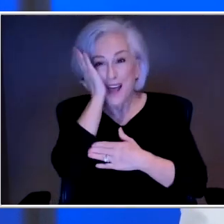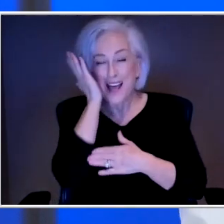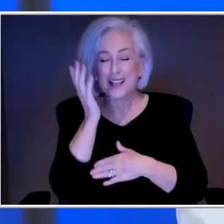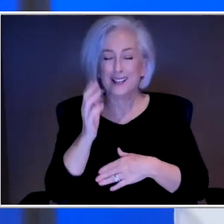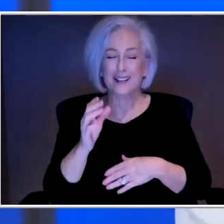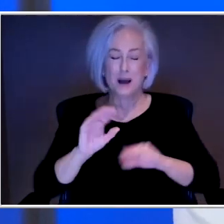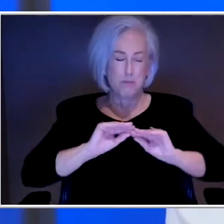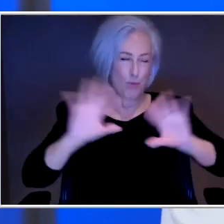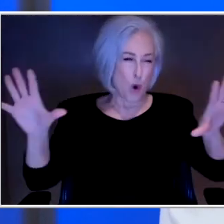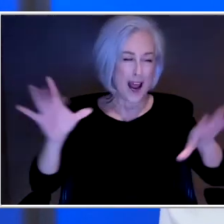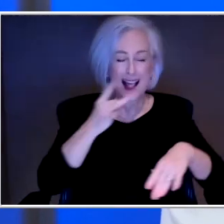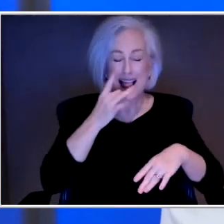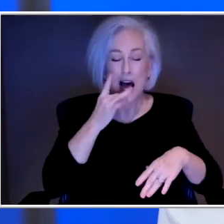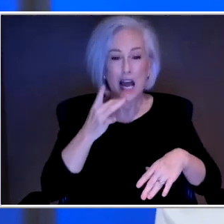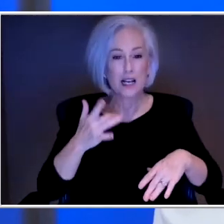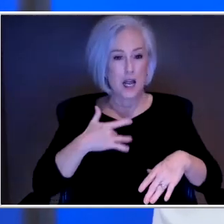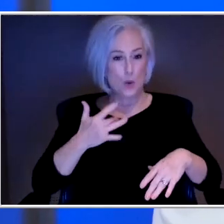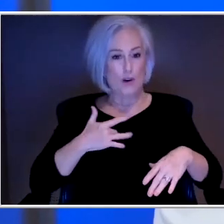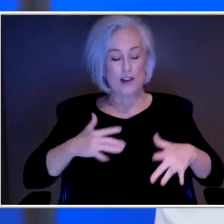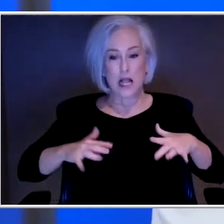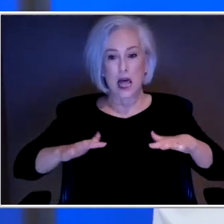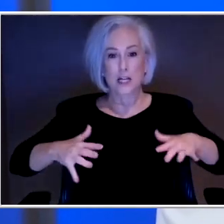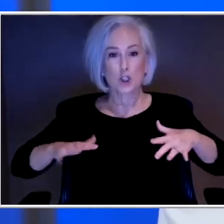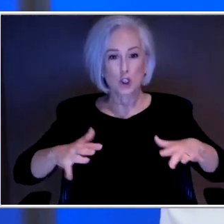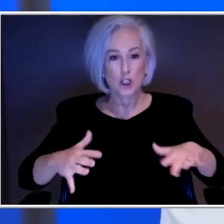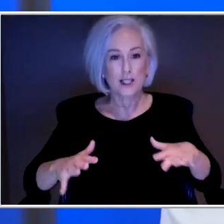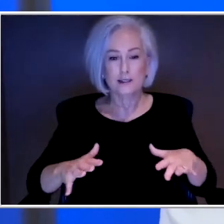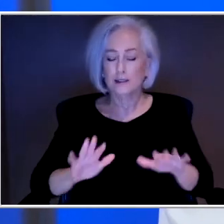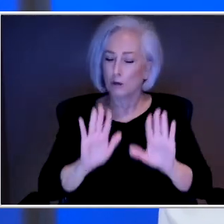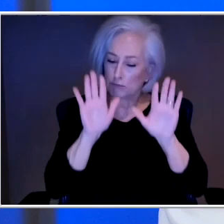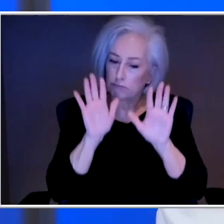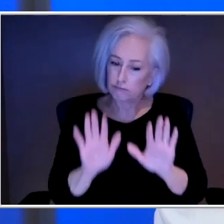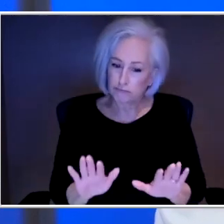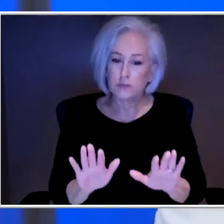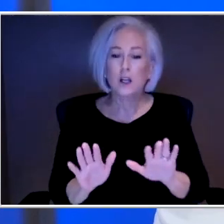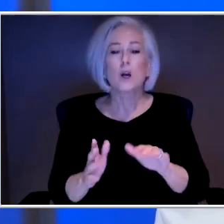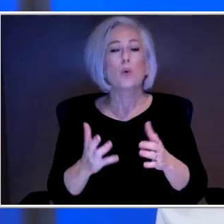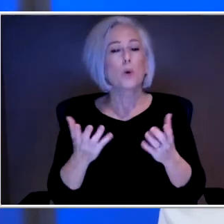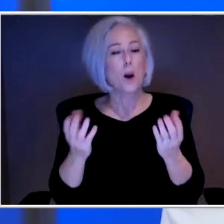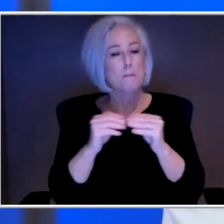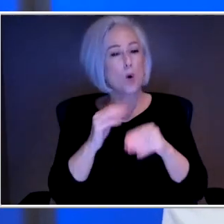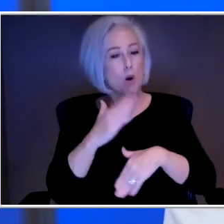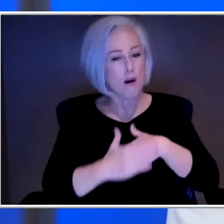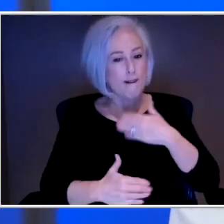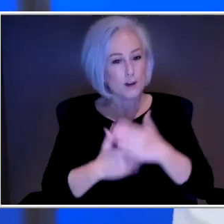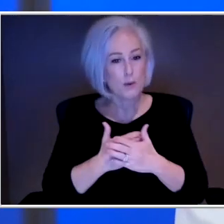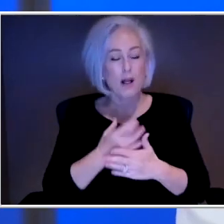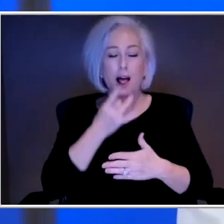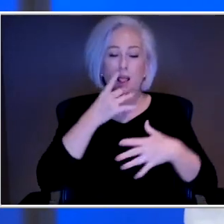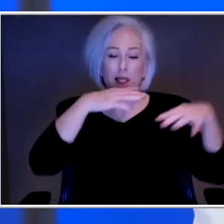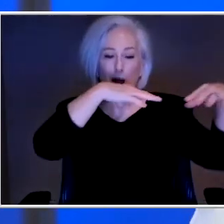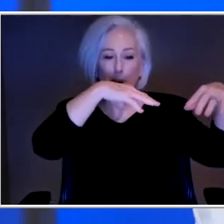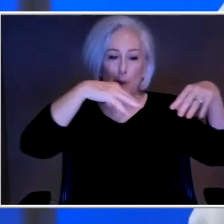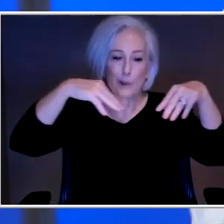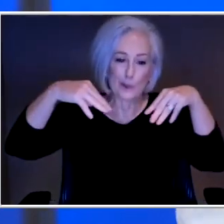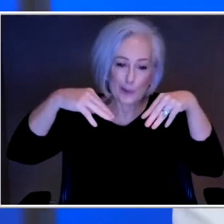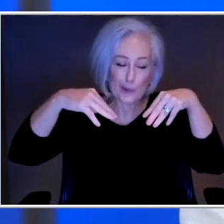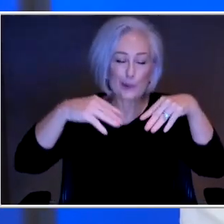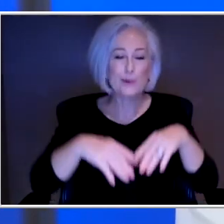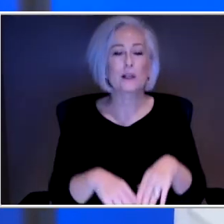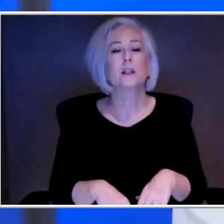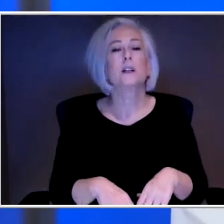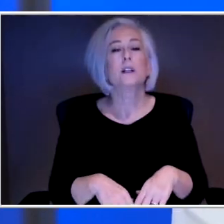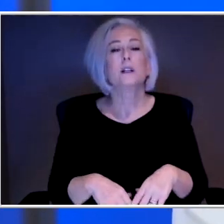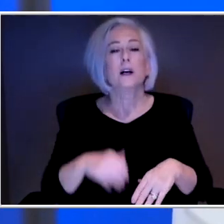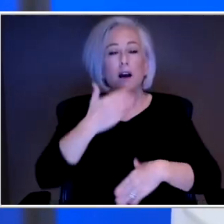or anxious ridden trip. And so we try to make it as comfortable as possible. So we do turn the lights down, we try to have comfortable chairs, or for Psilocybin, which is what